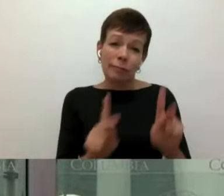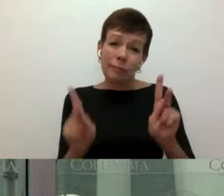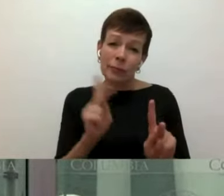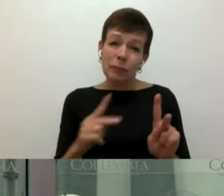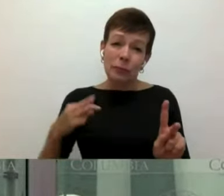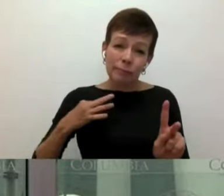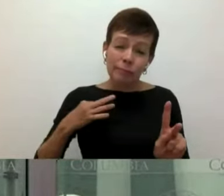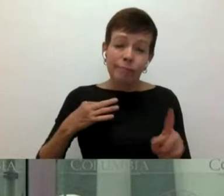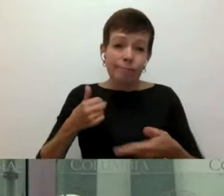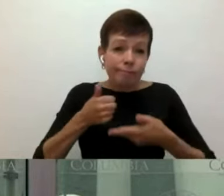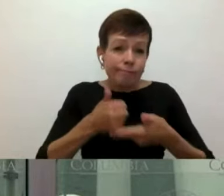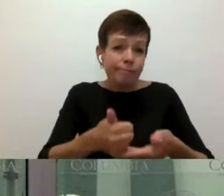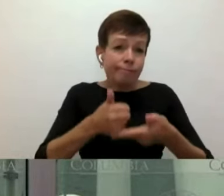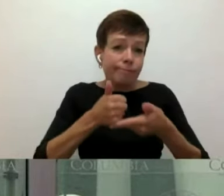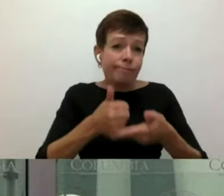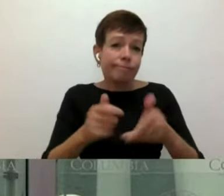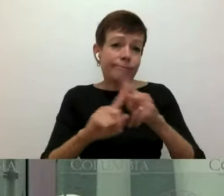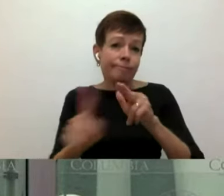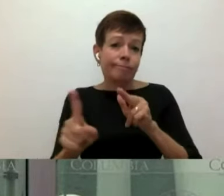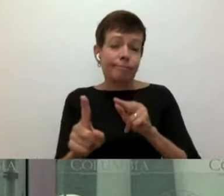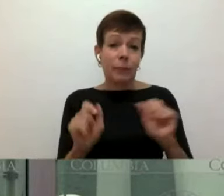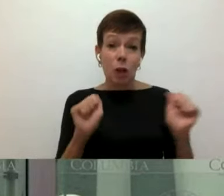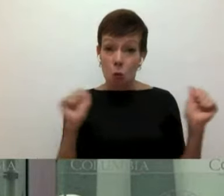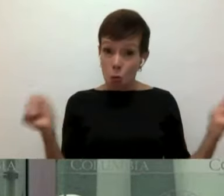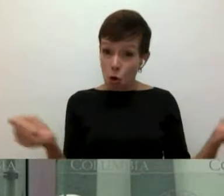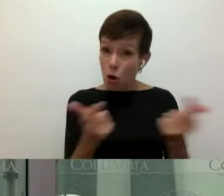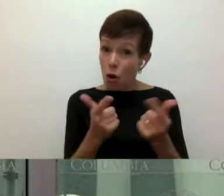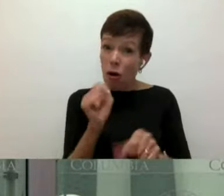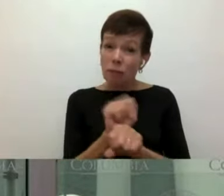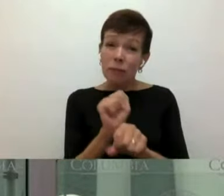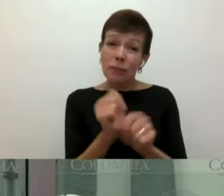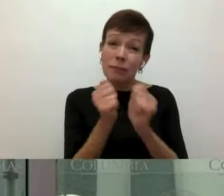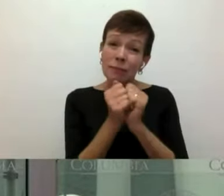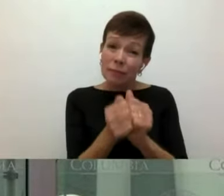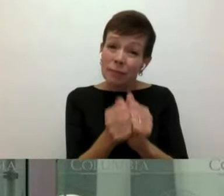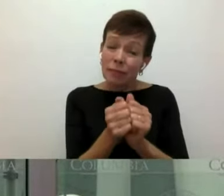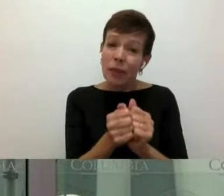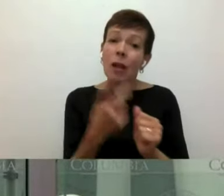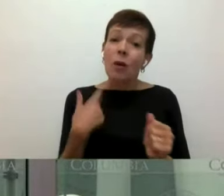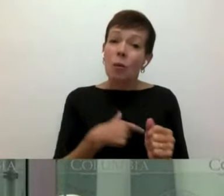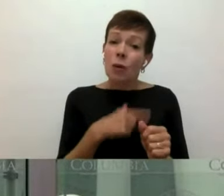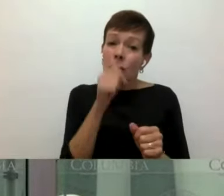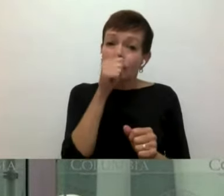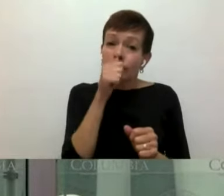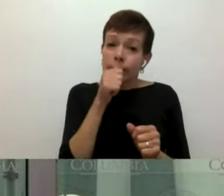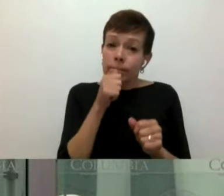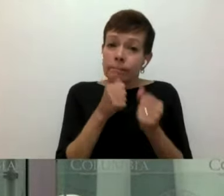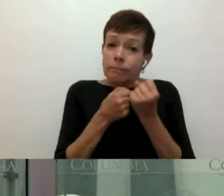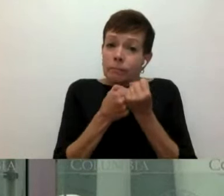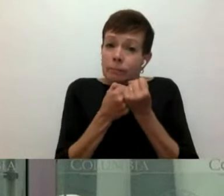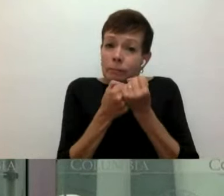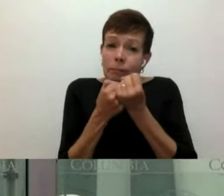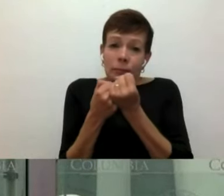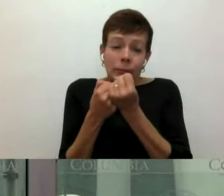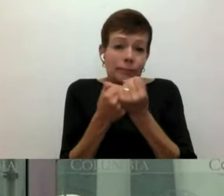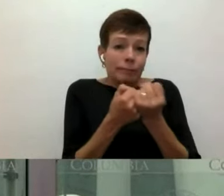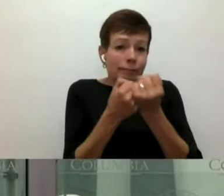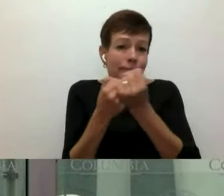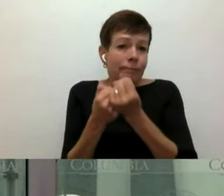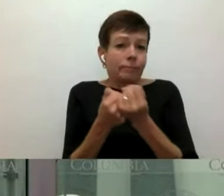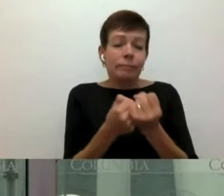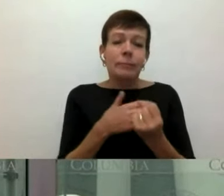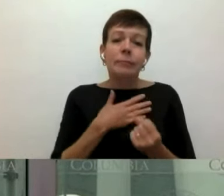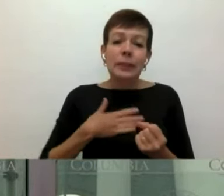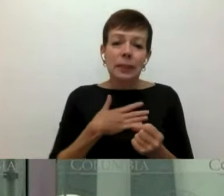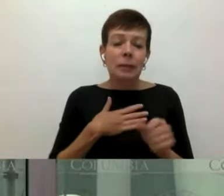rescue volunteers who have been assisting with evacuations. We are all in this together. We will continue to get through